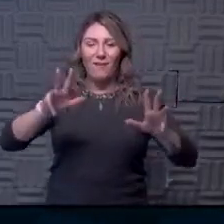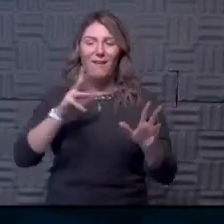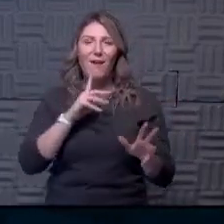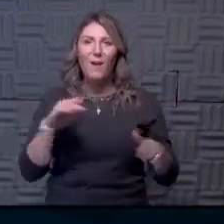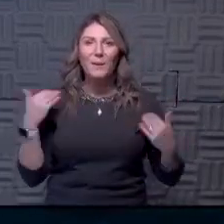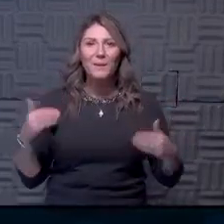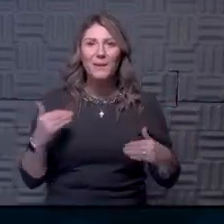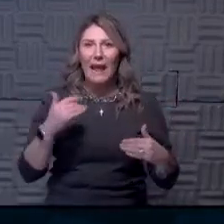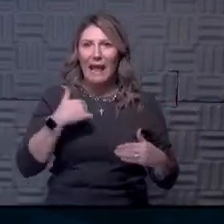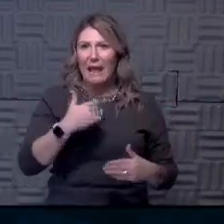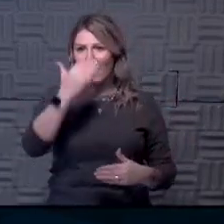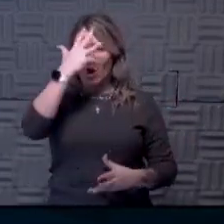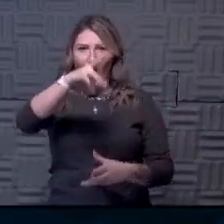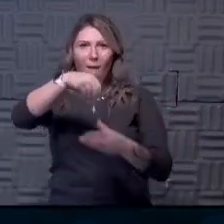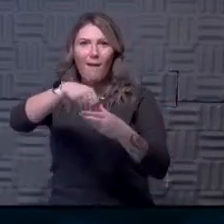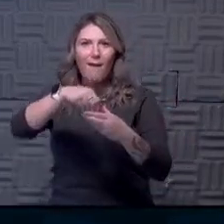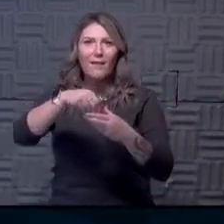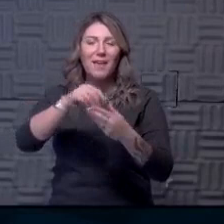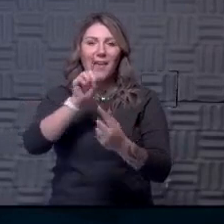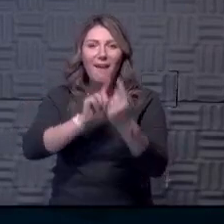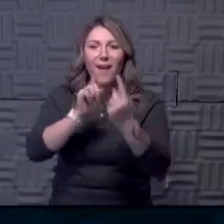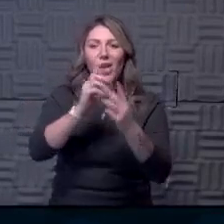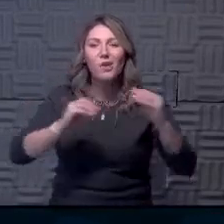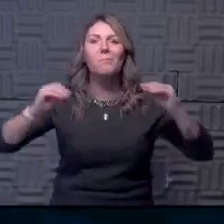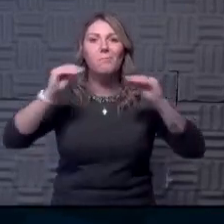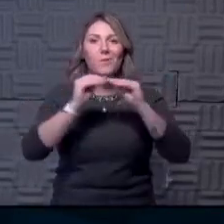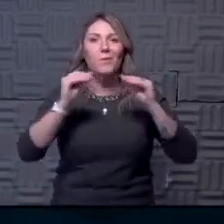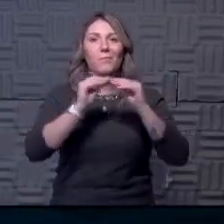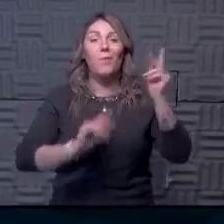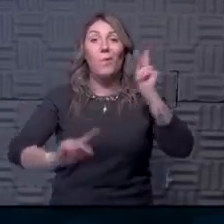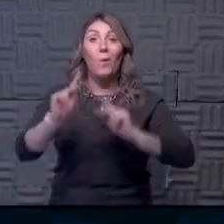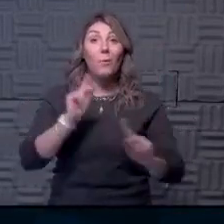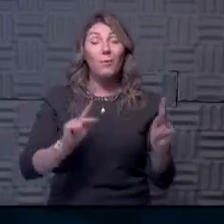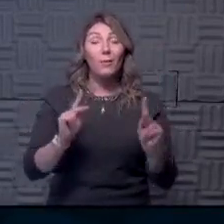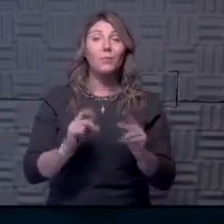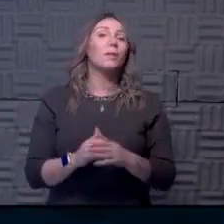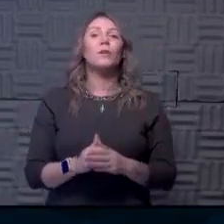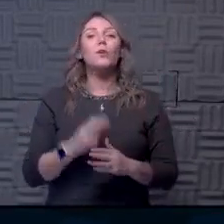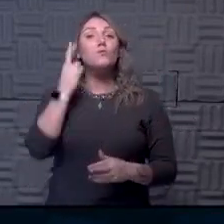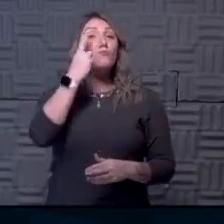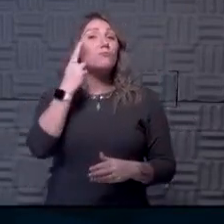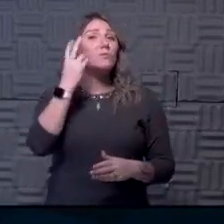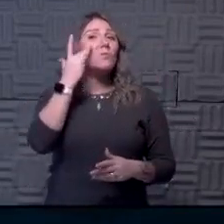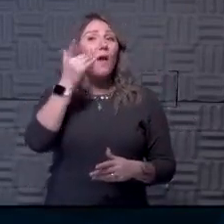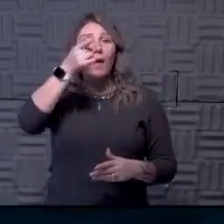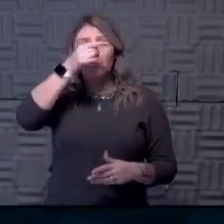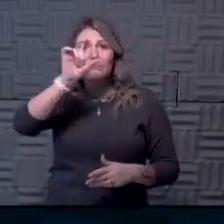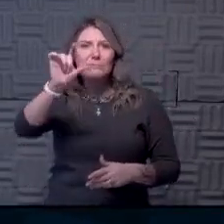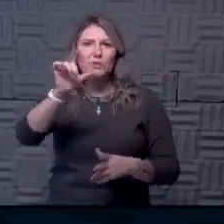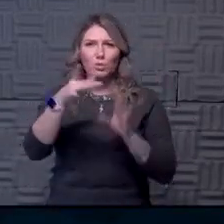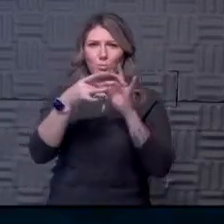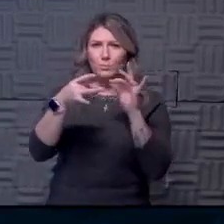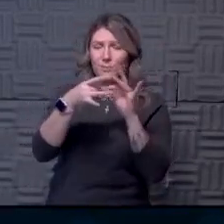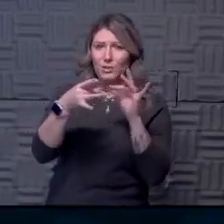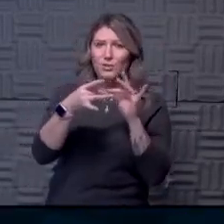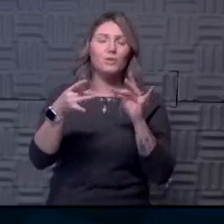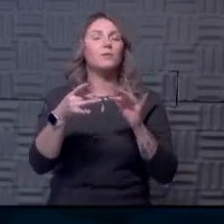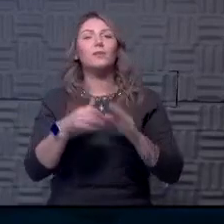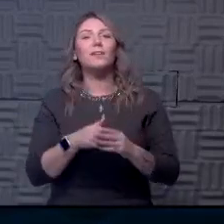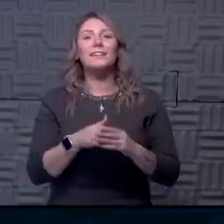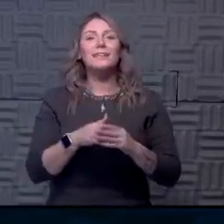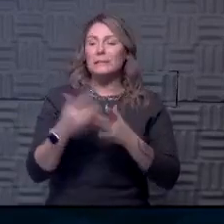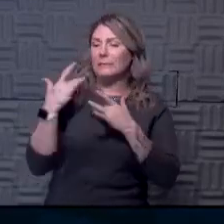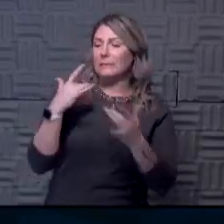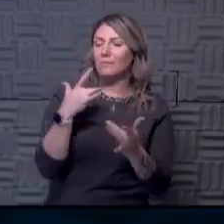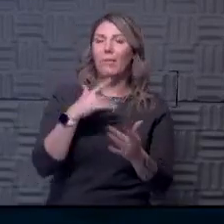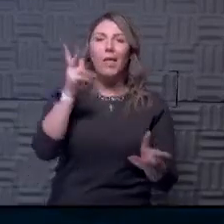they engage even more and more people. And the reason I mentioned the Latinos is because, usually I keep hearing